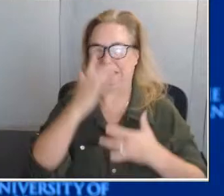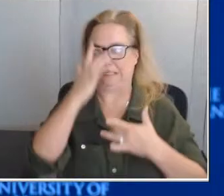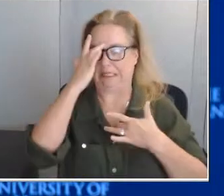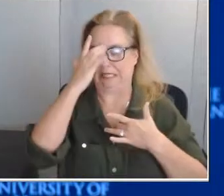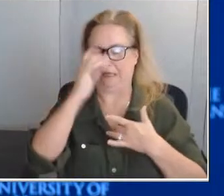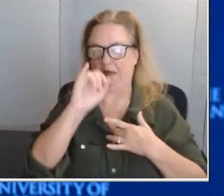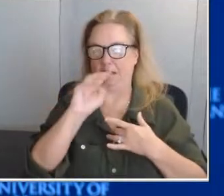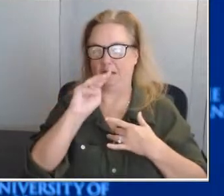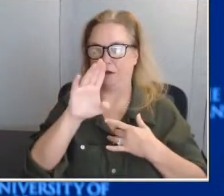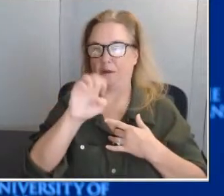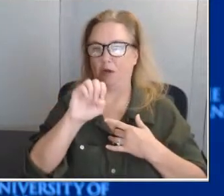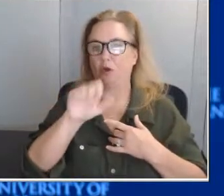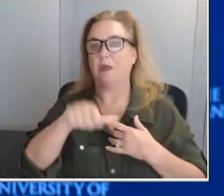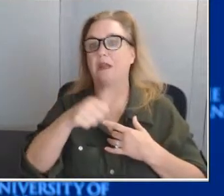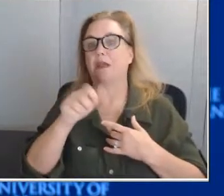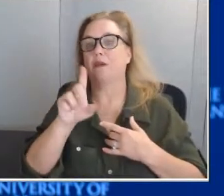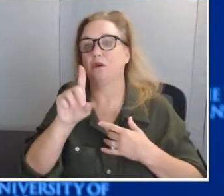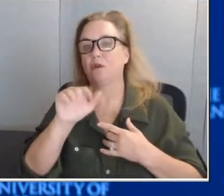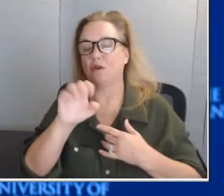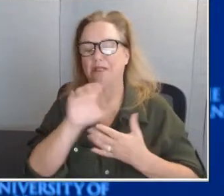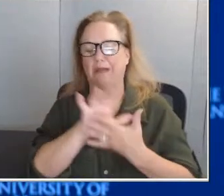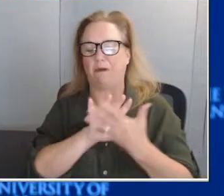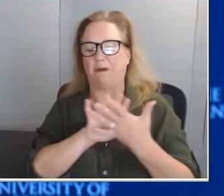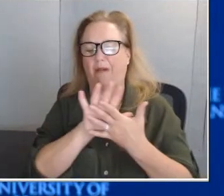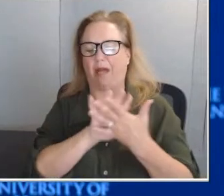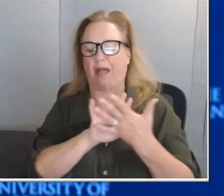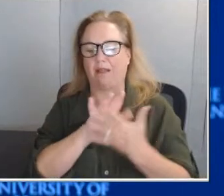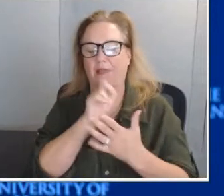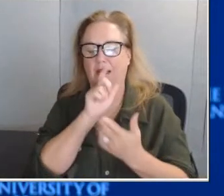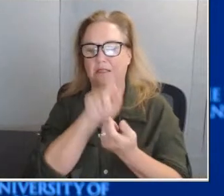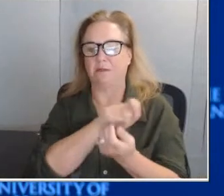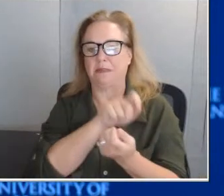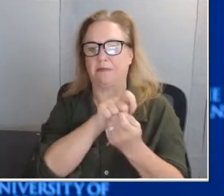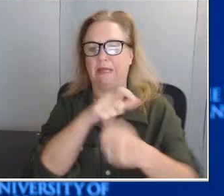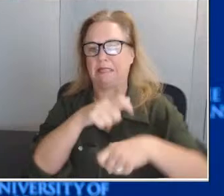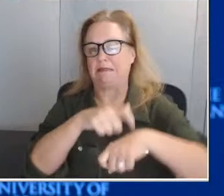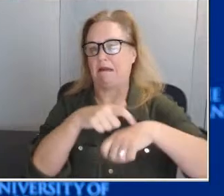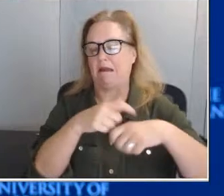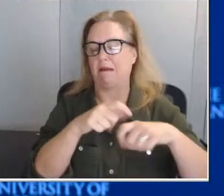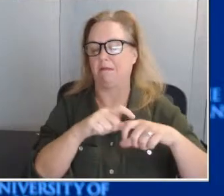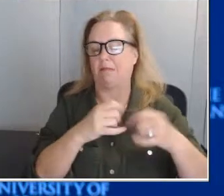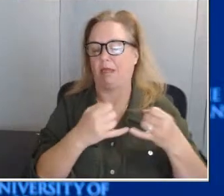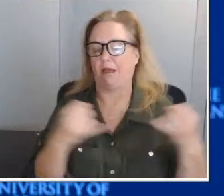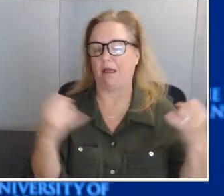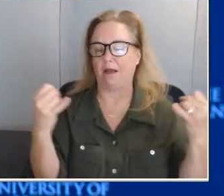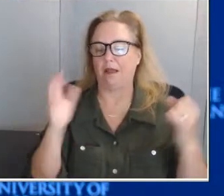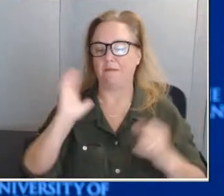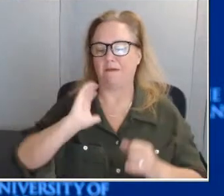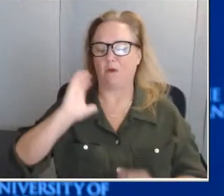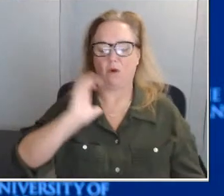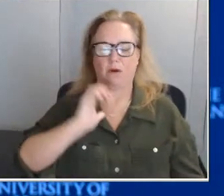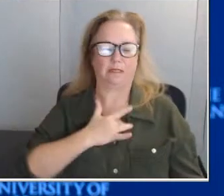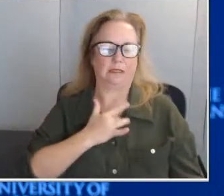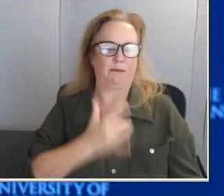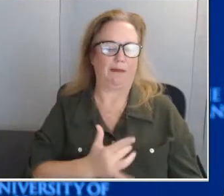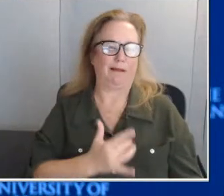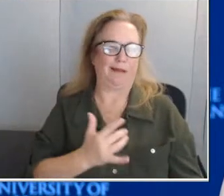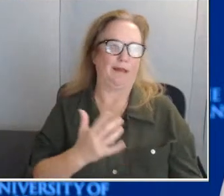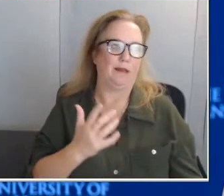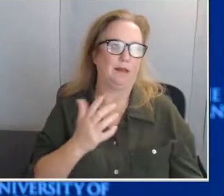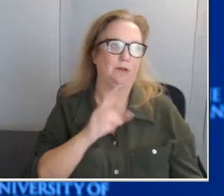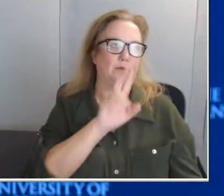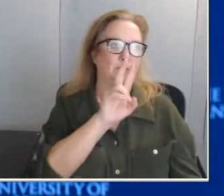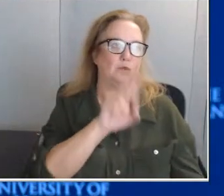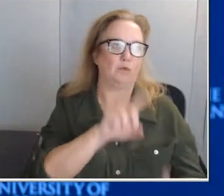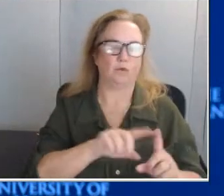can get another dose, but they were vague about that. They didn't put any specific time frame on it. I think in the past it's been anything from 2 to